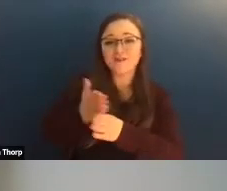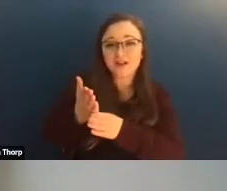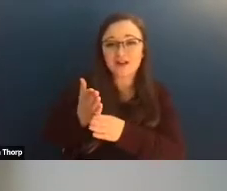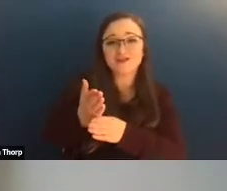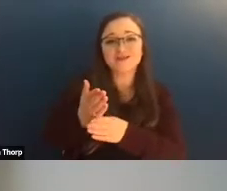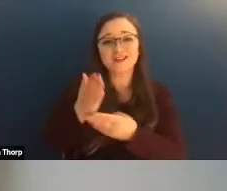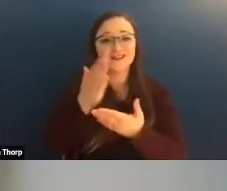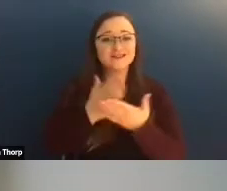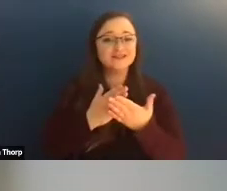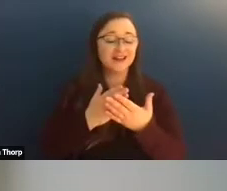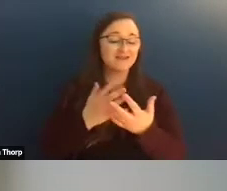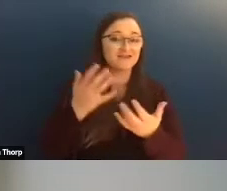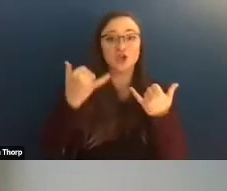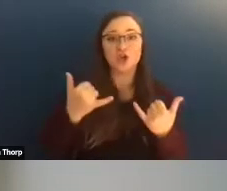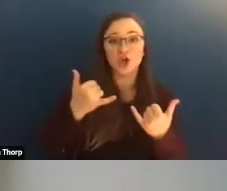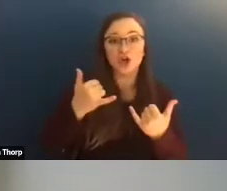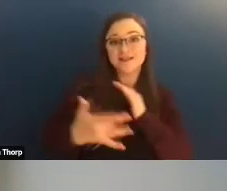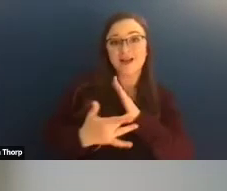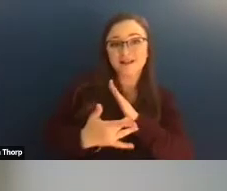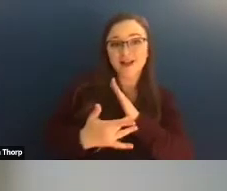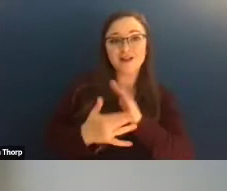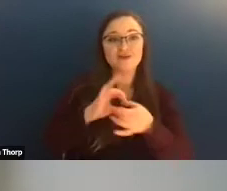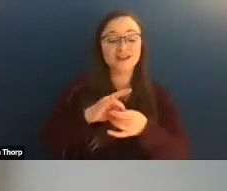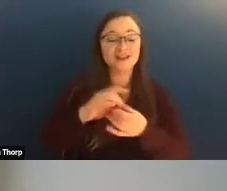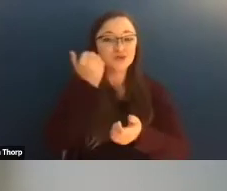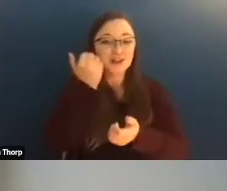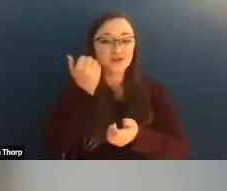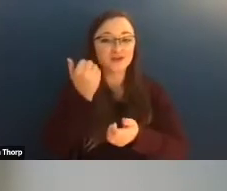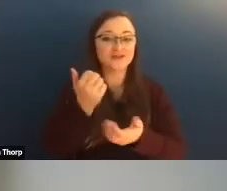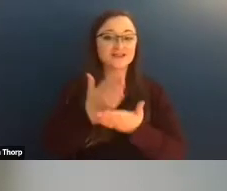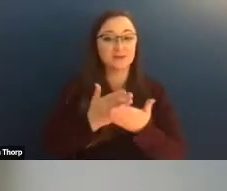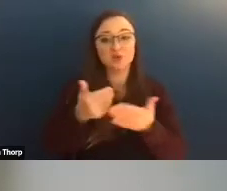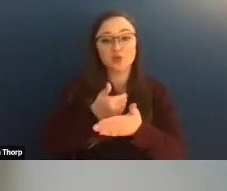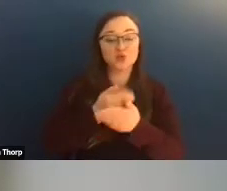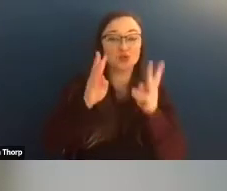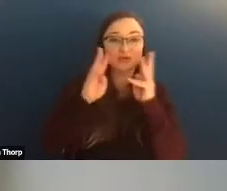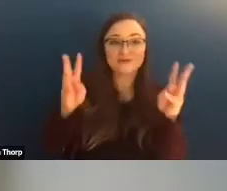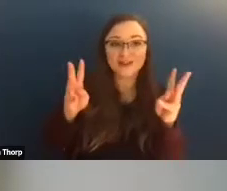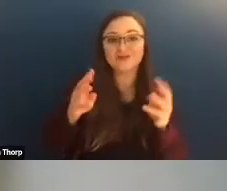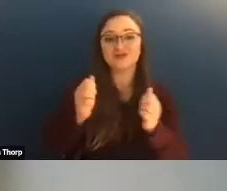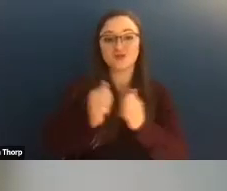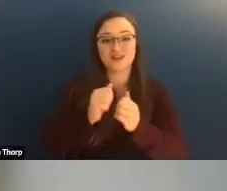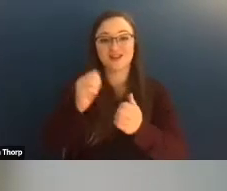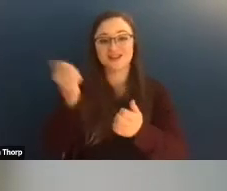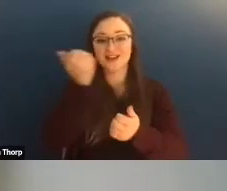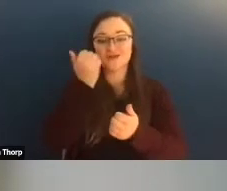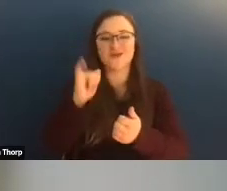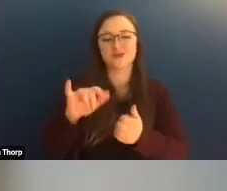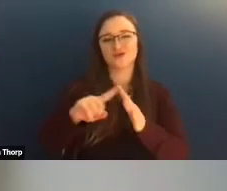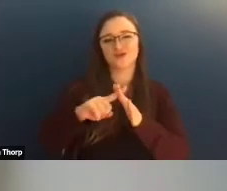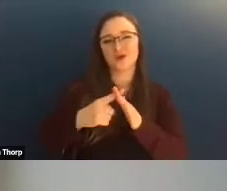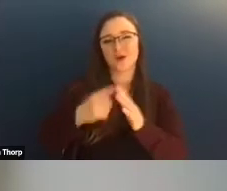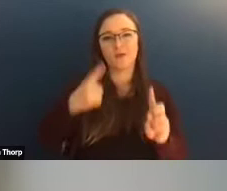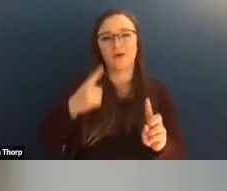current technologies and some of the innovations in dentistry. And so that was kind of a starting point for me in